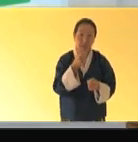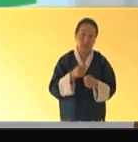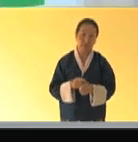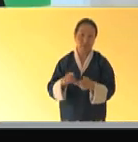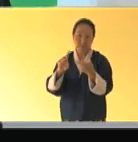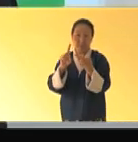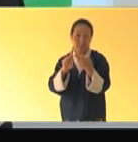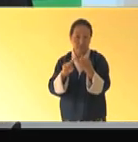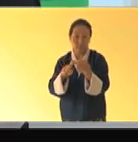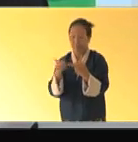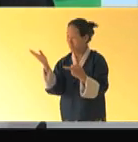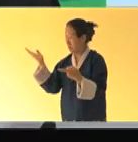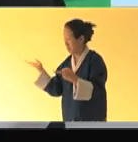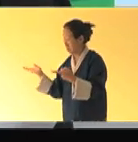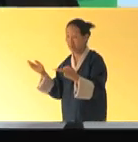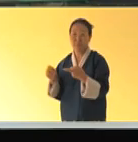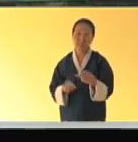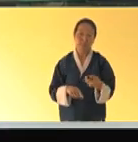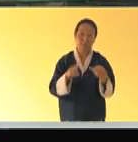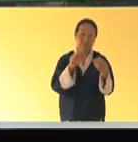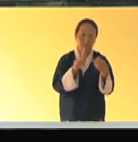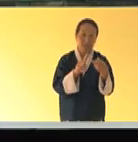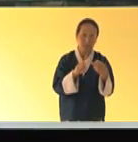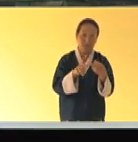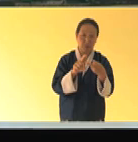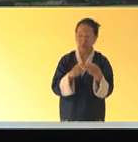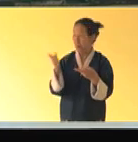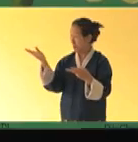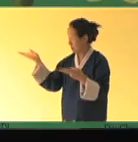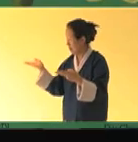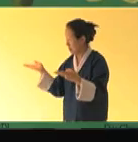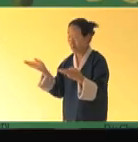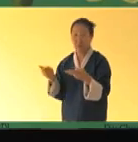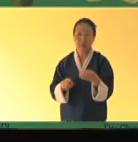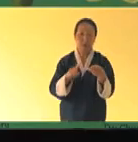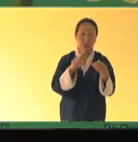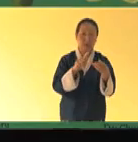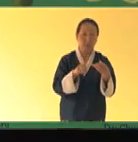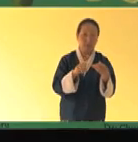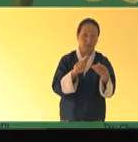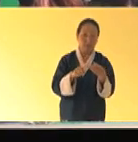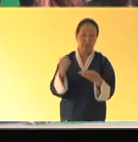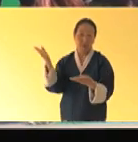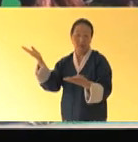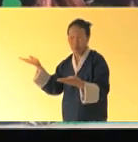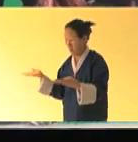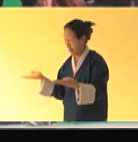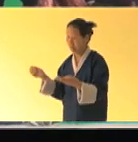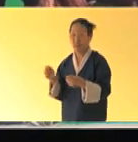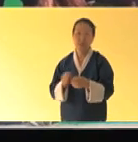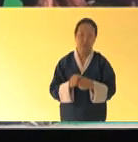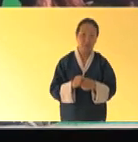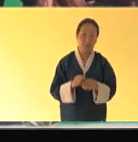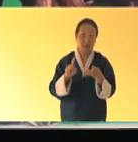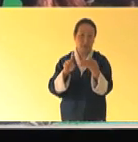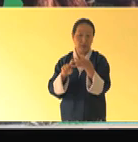Radak, Nakapani, Smula, Nakapani, then Putishing, Aru